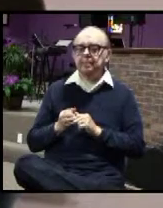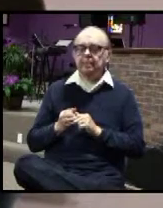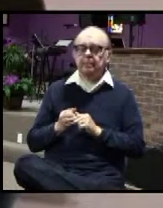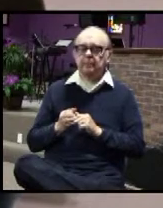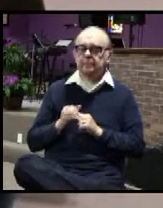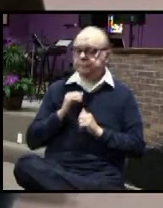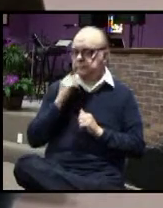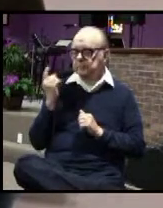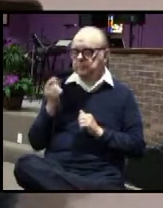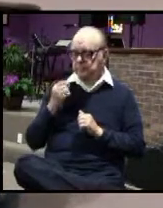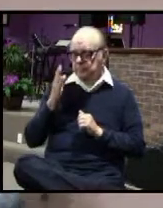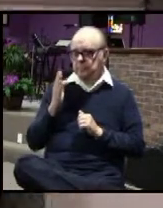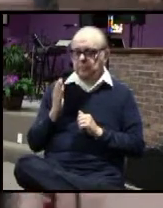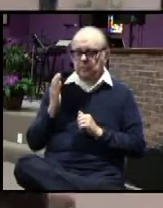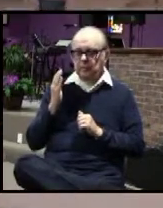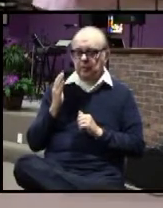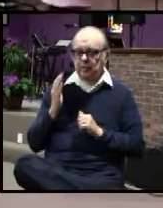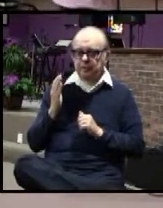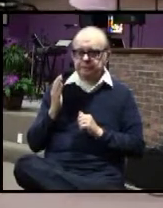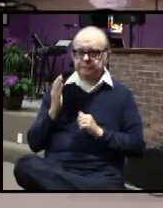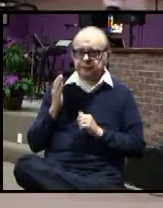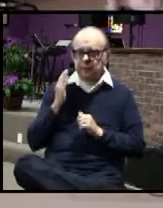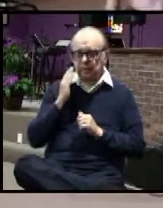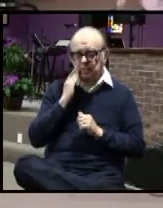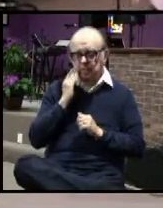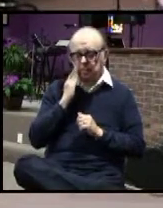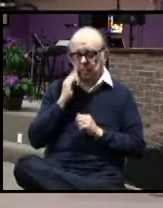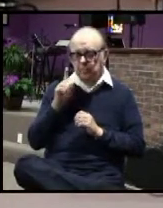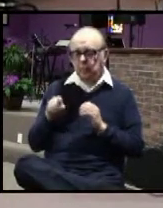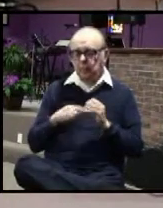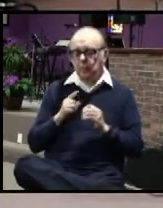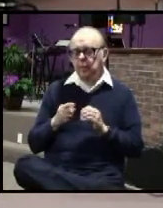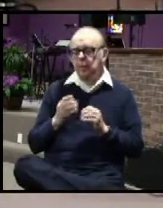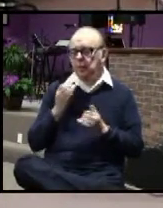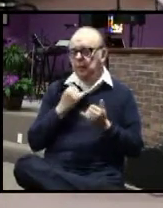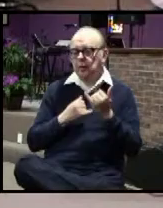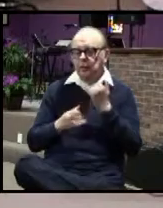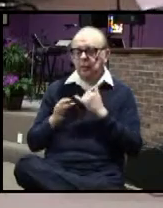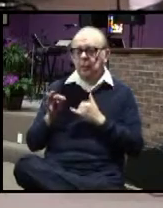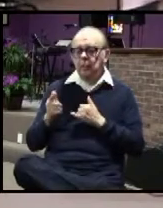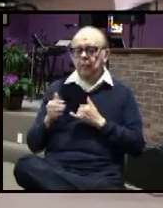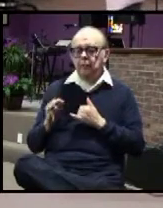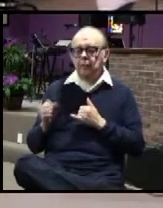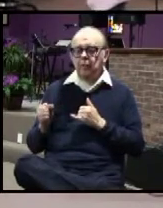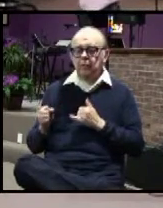not only does God know where all the cracks are,